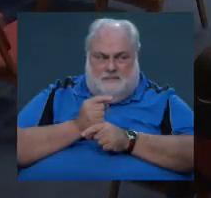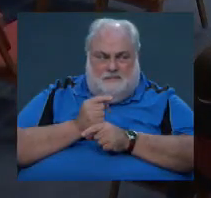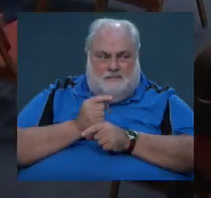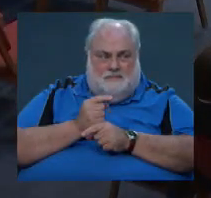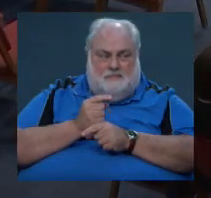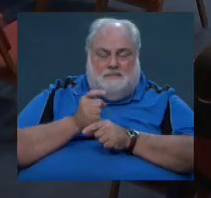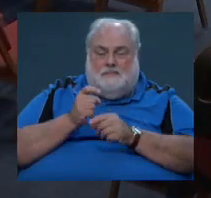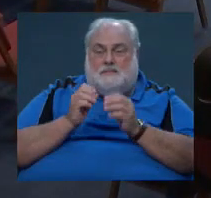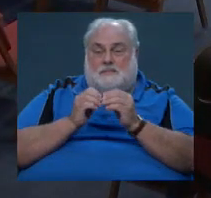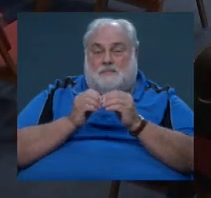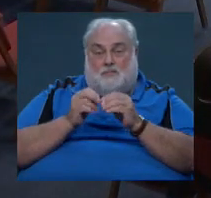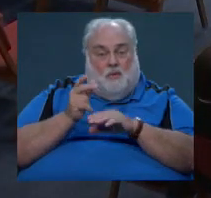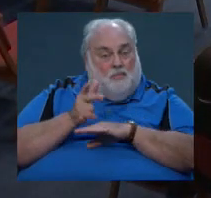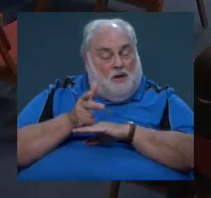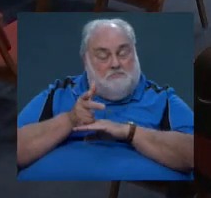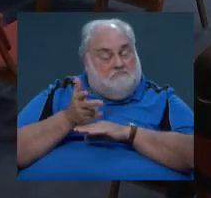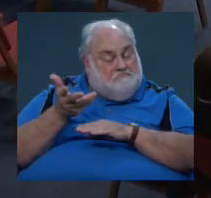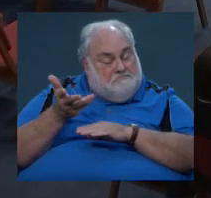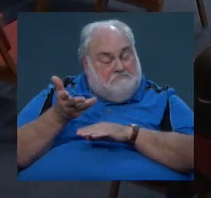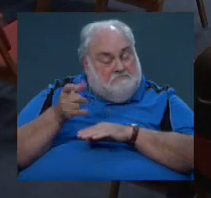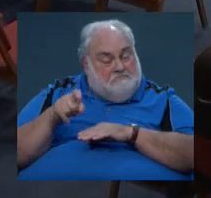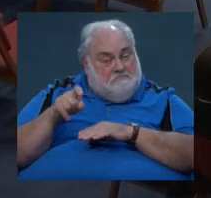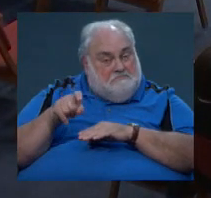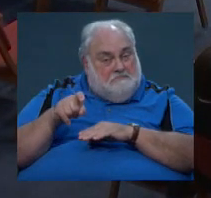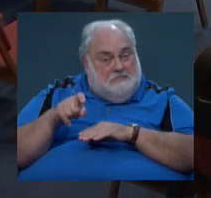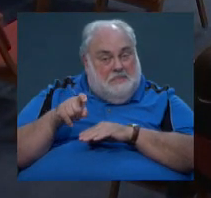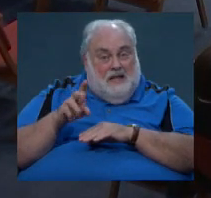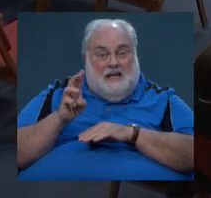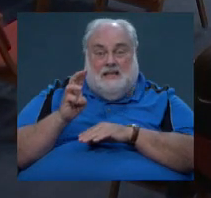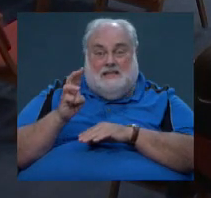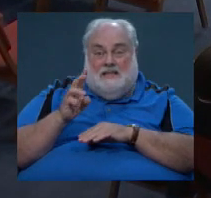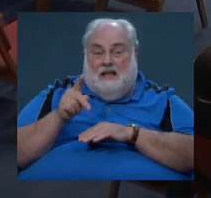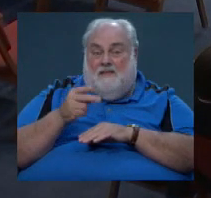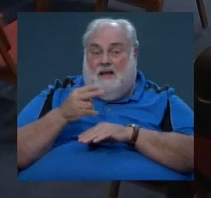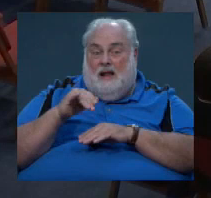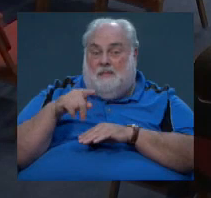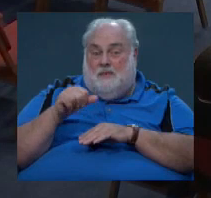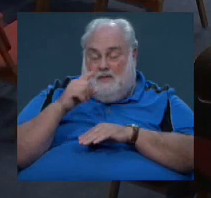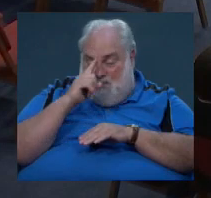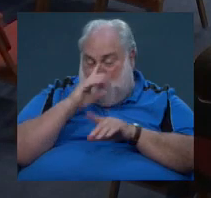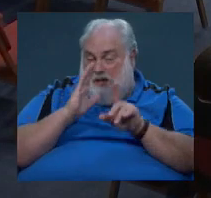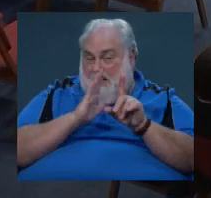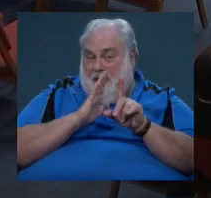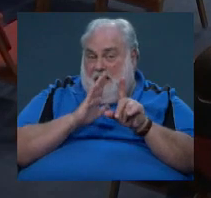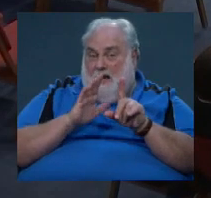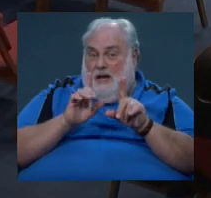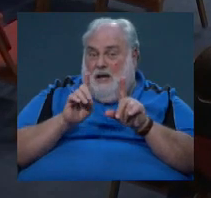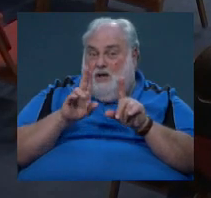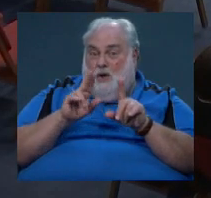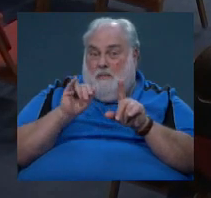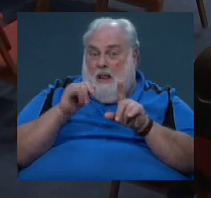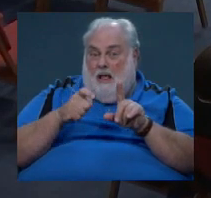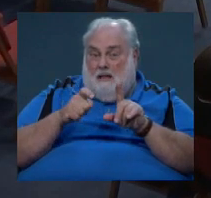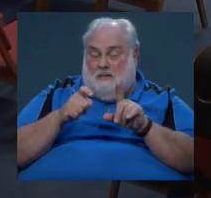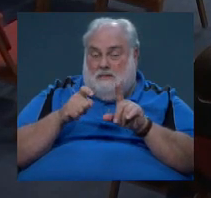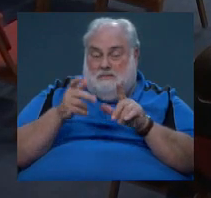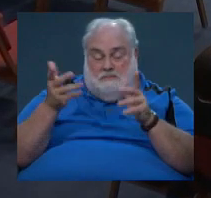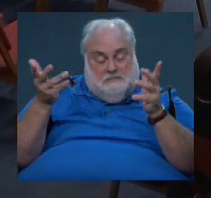He needs more parking. Mr. Phillips had 6 parking spaces for each of his duplex units.